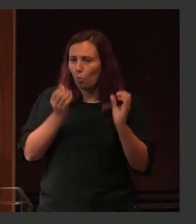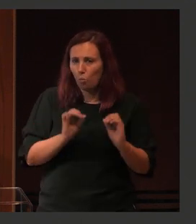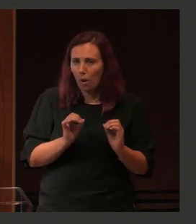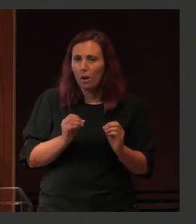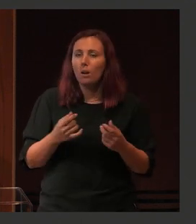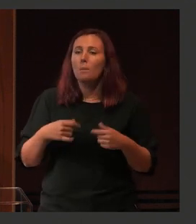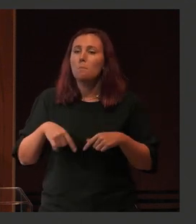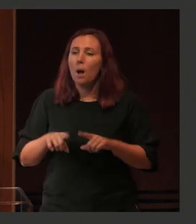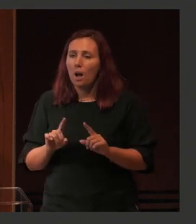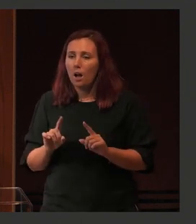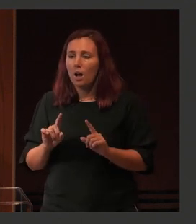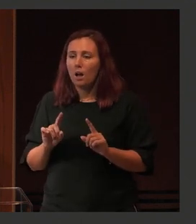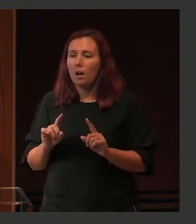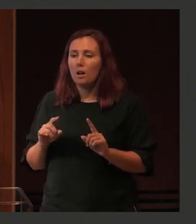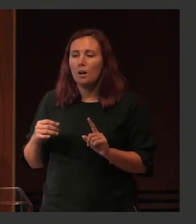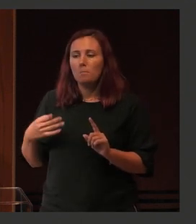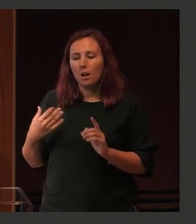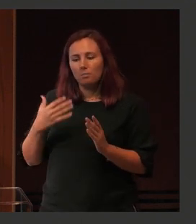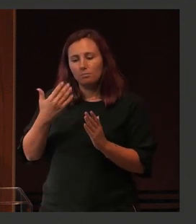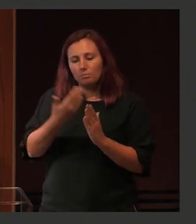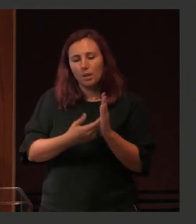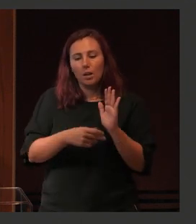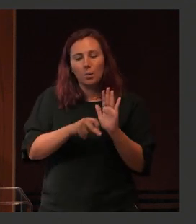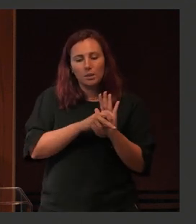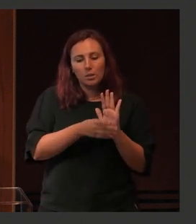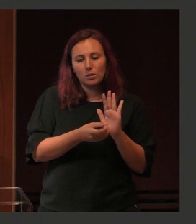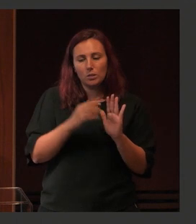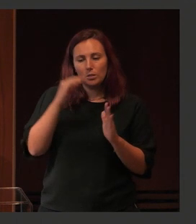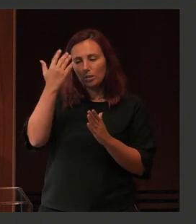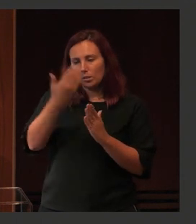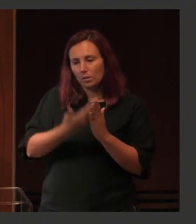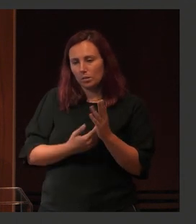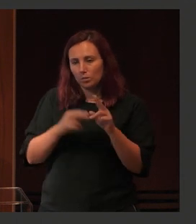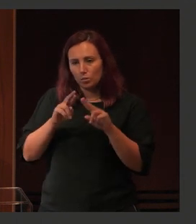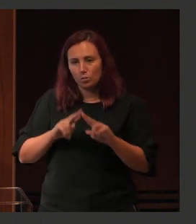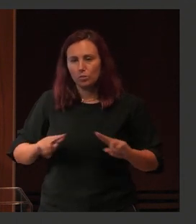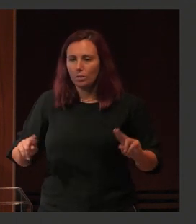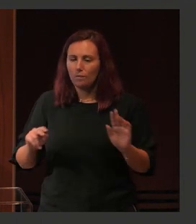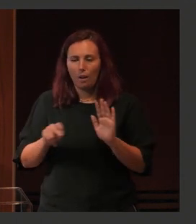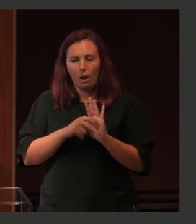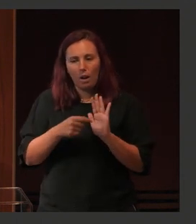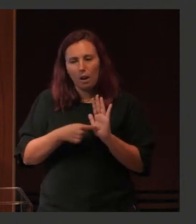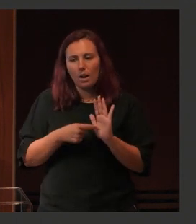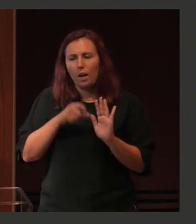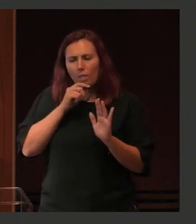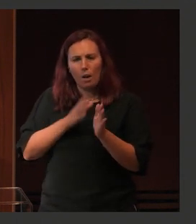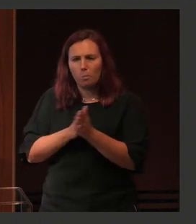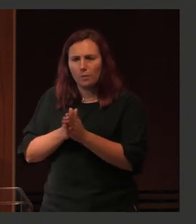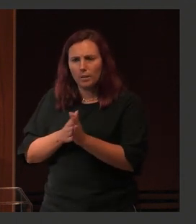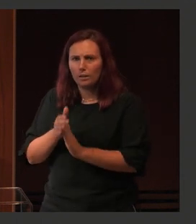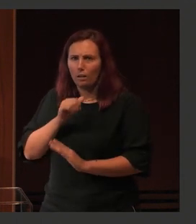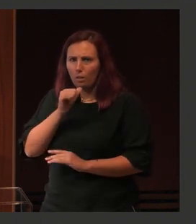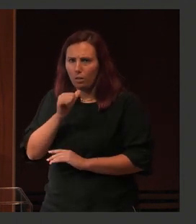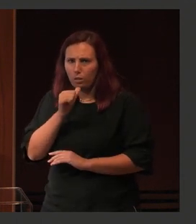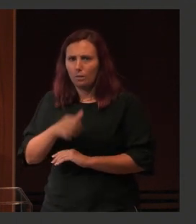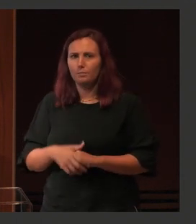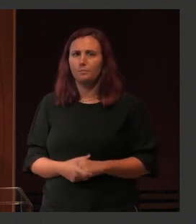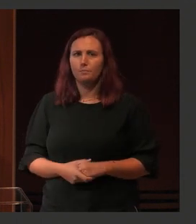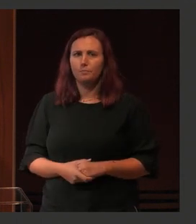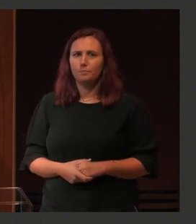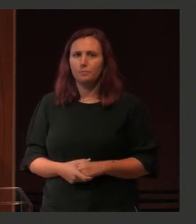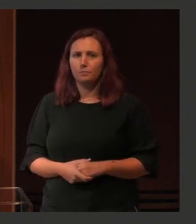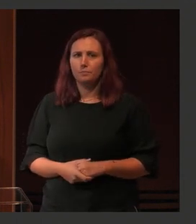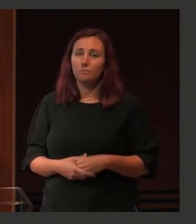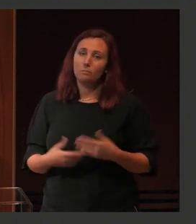Article 19 of the United Nations one can refer to. We talked about the United Nations,